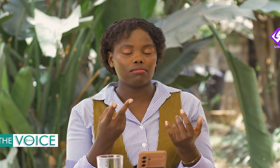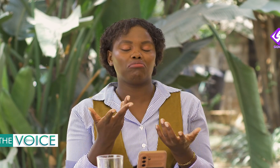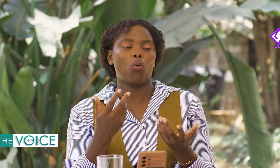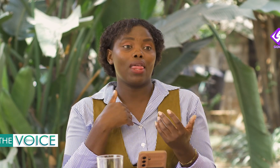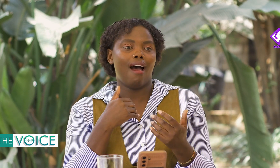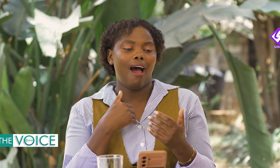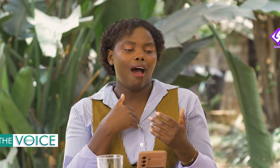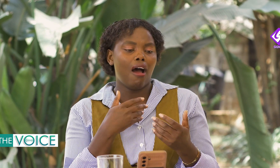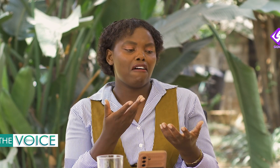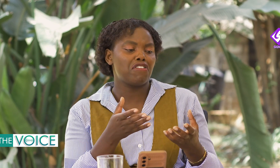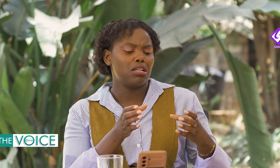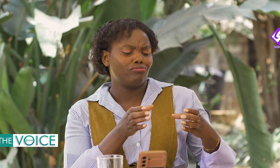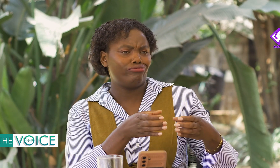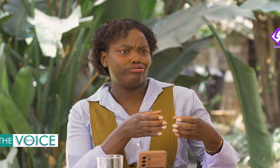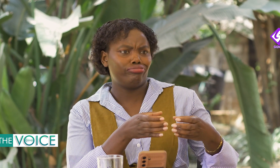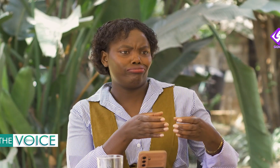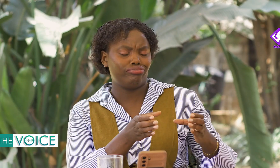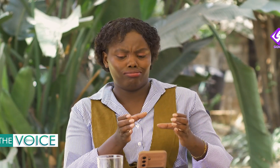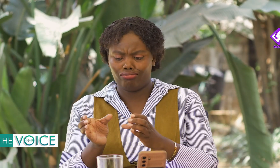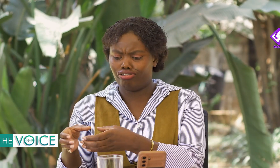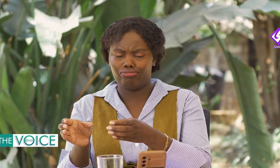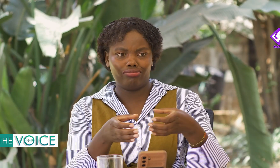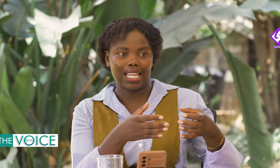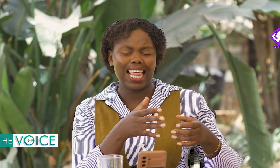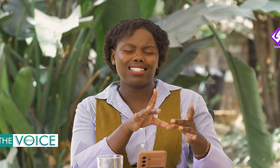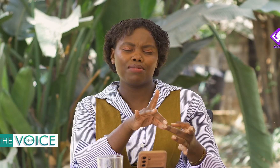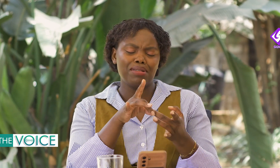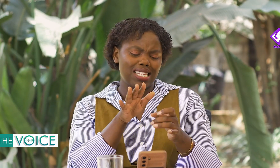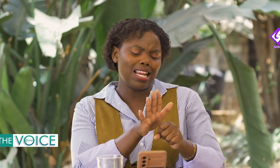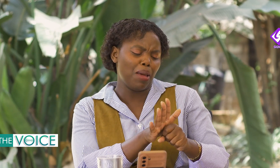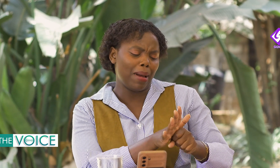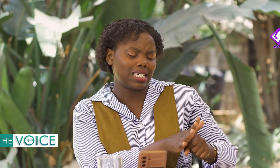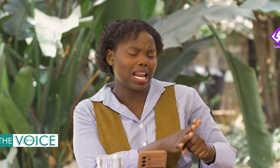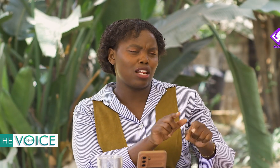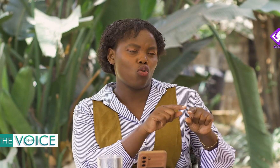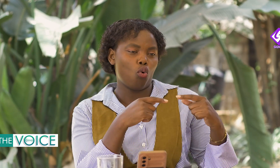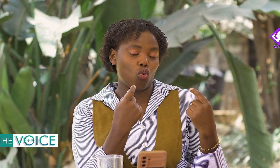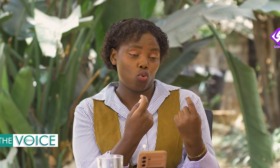now you see, we have different